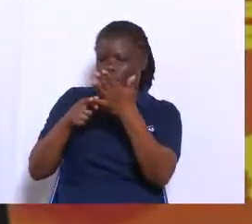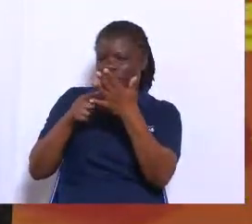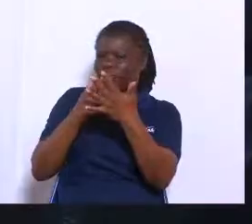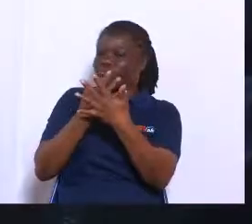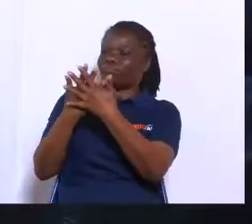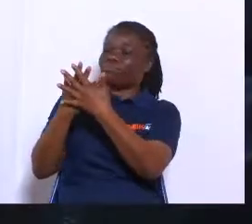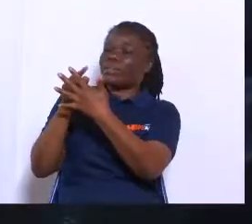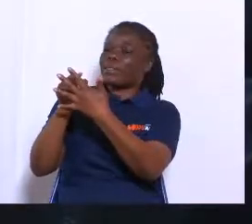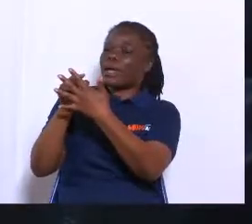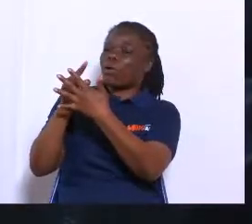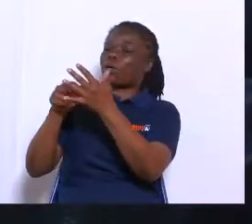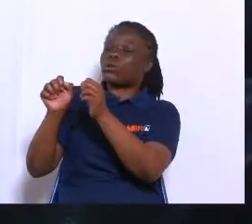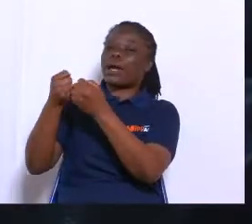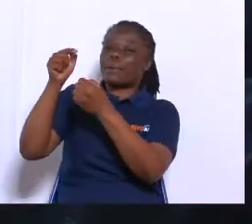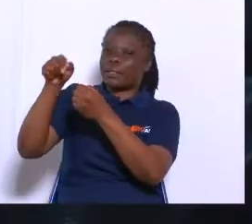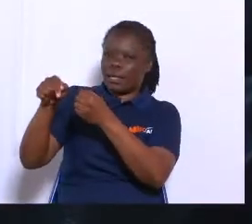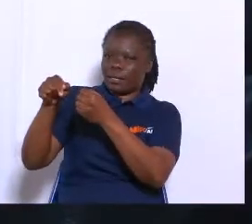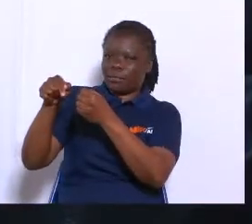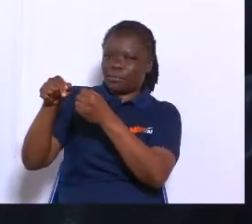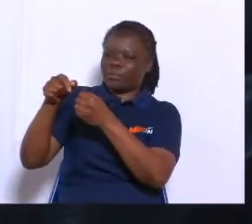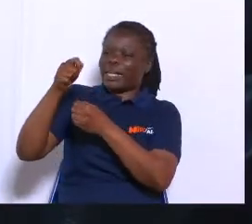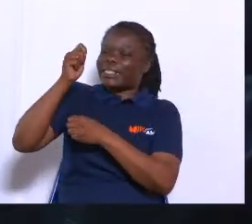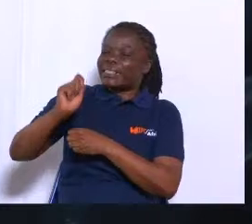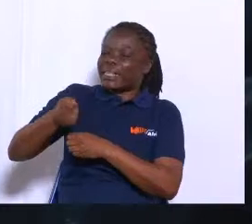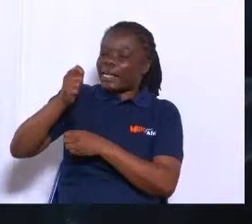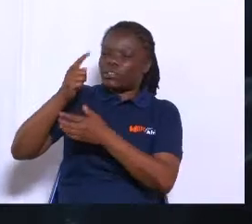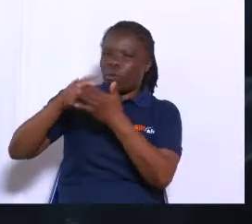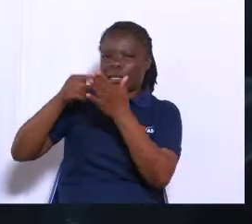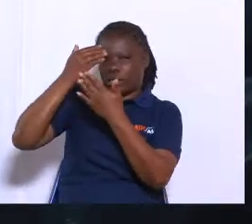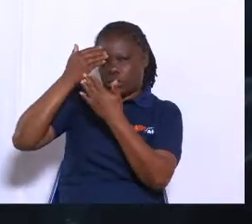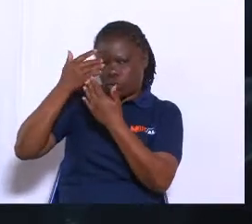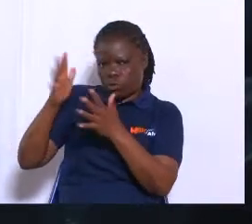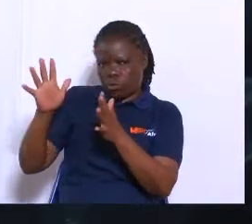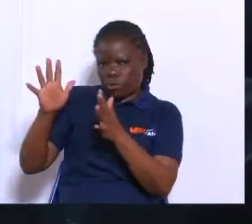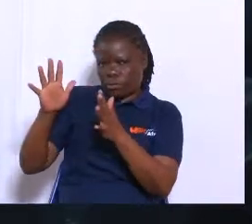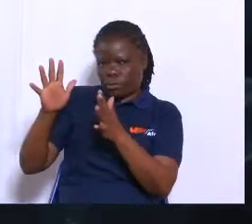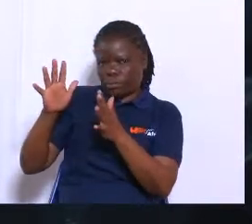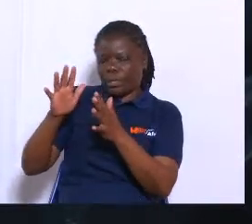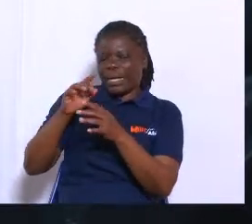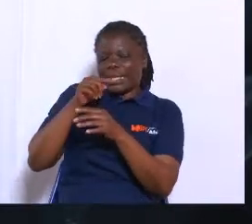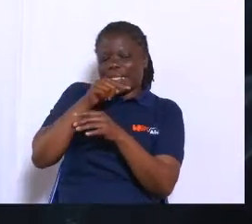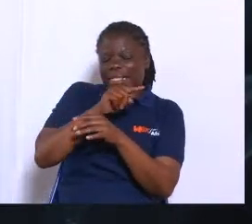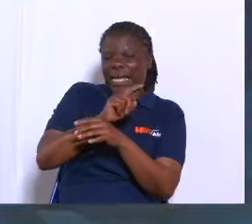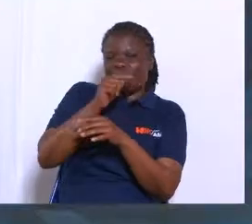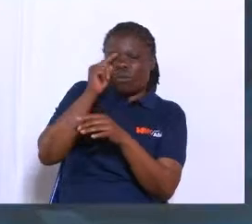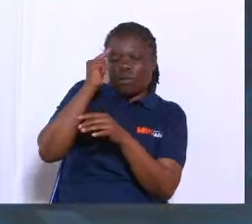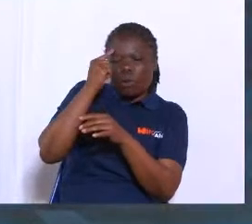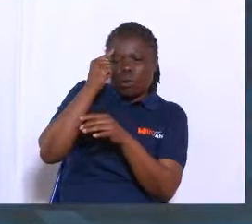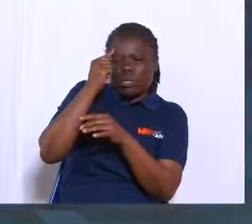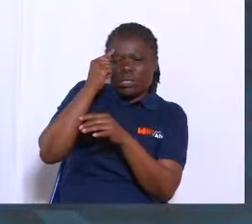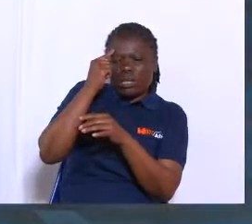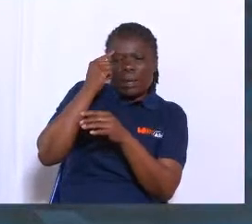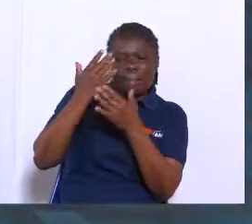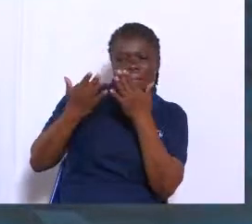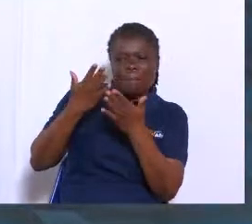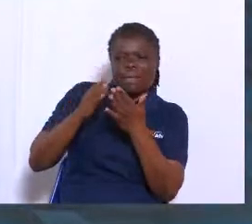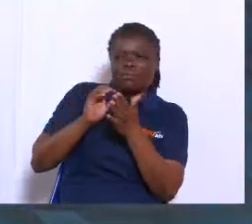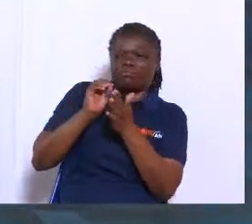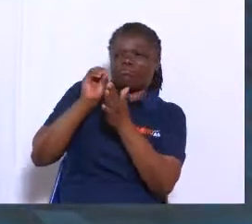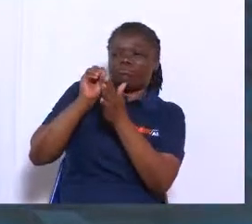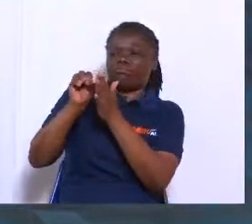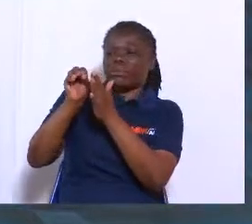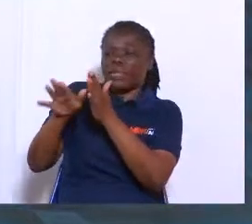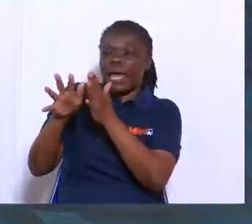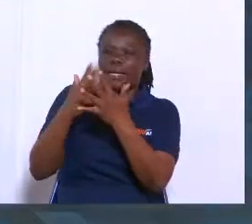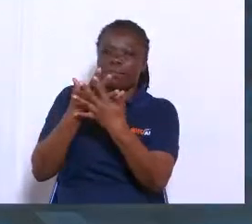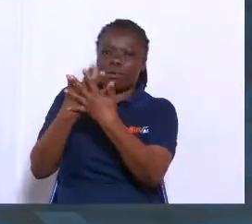be. He didn't know what the charges against him was. He didn't know that he would spend 12 long